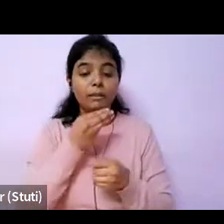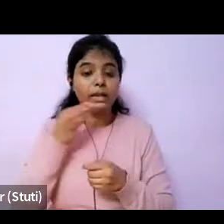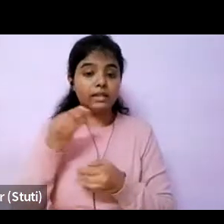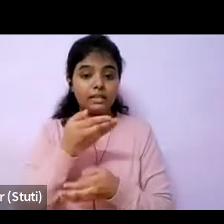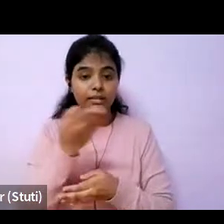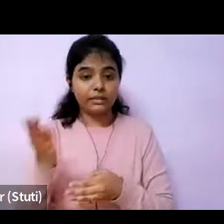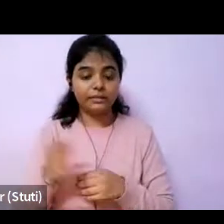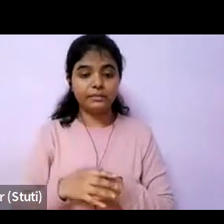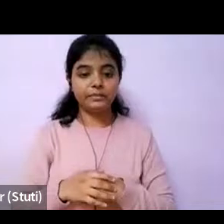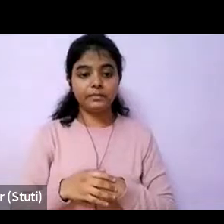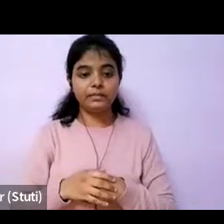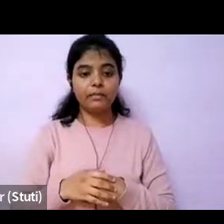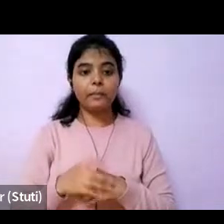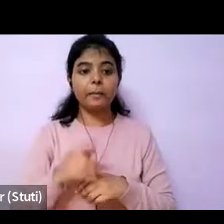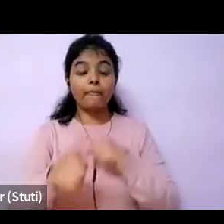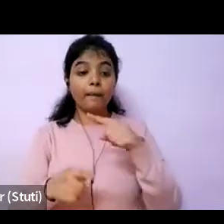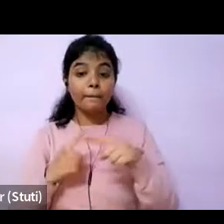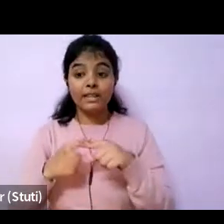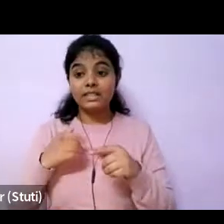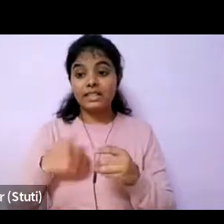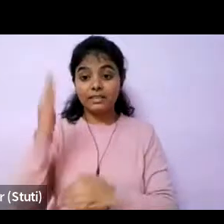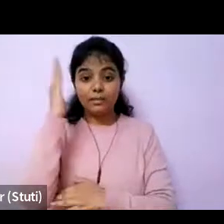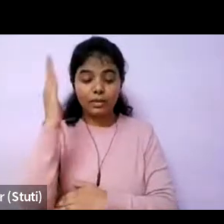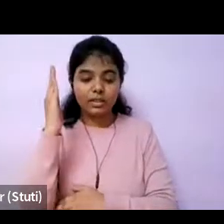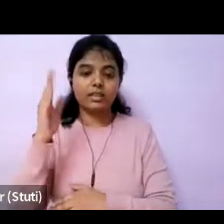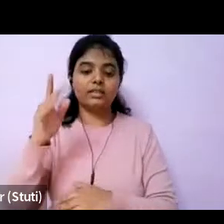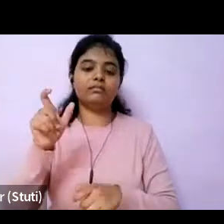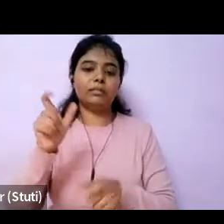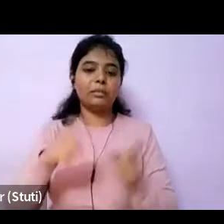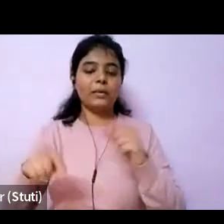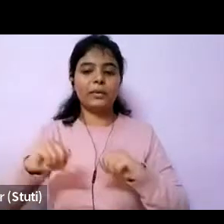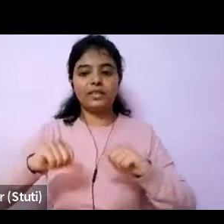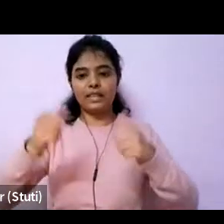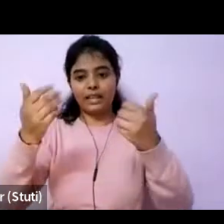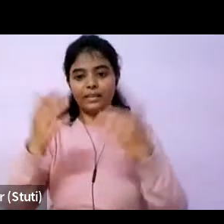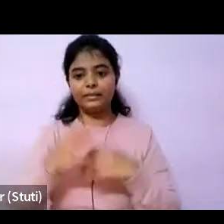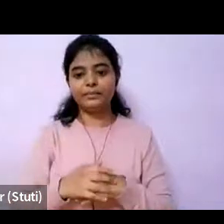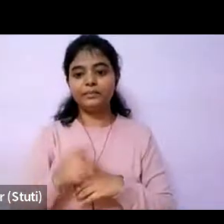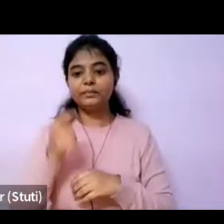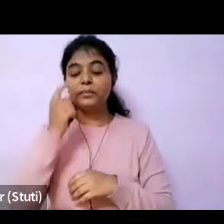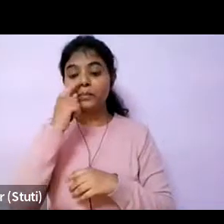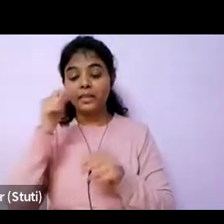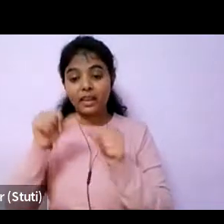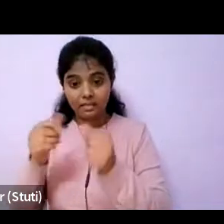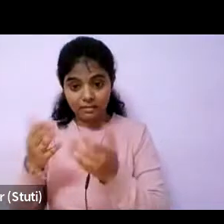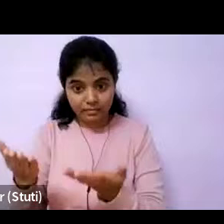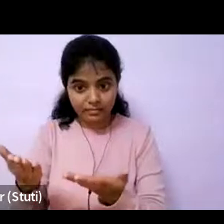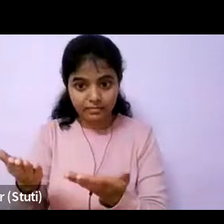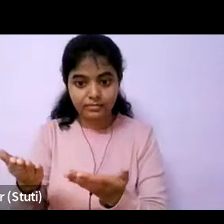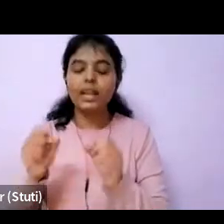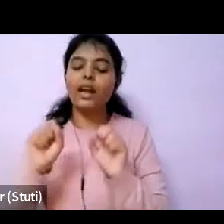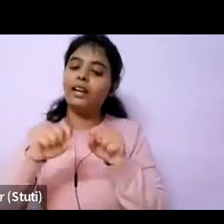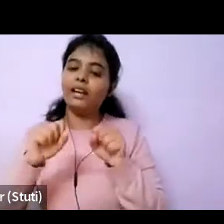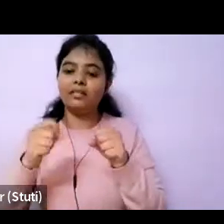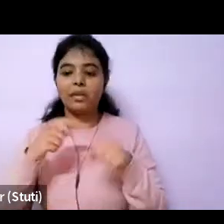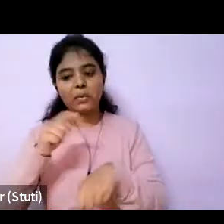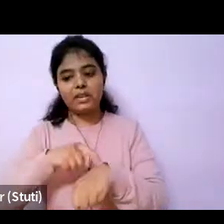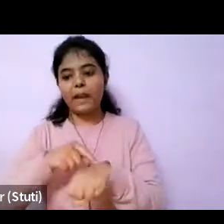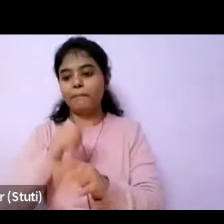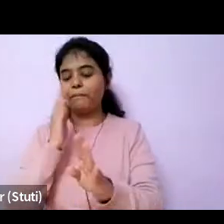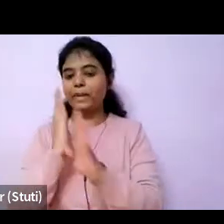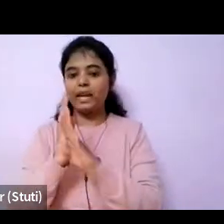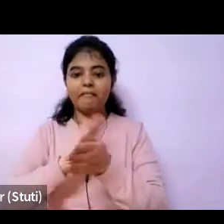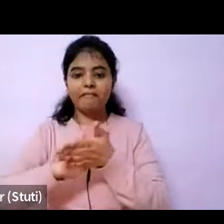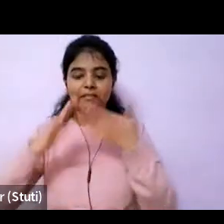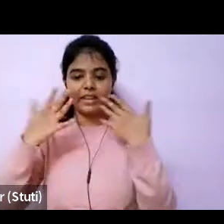and make this conference a success. Anurima? Yeah, I think we are well within time. Thank you so much for